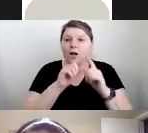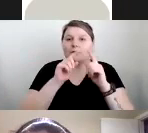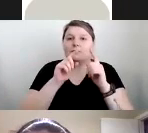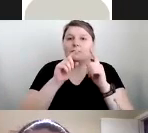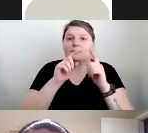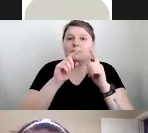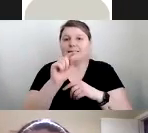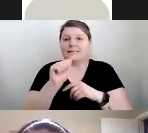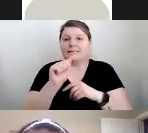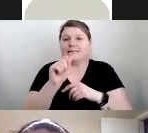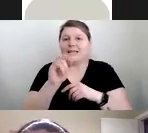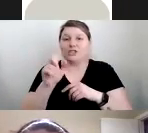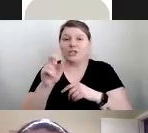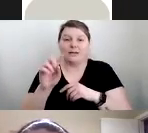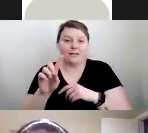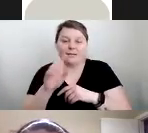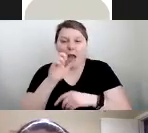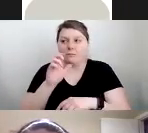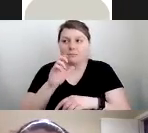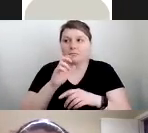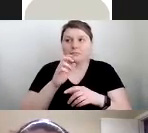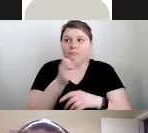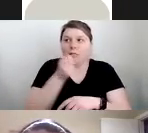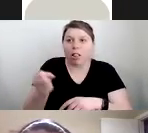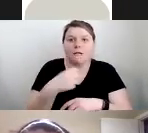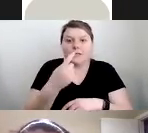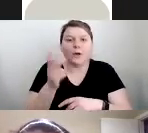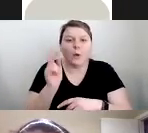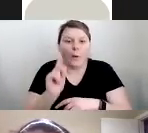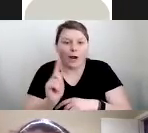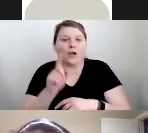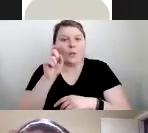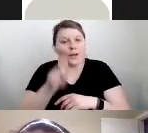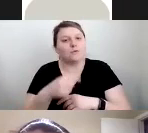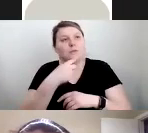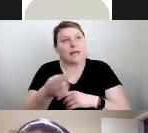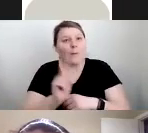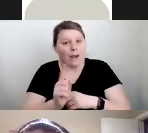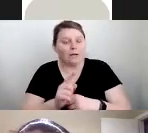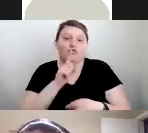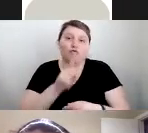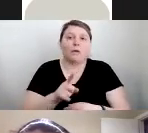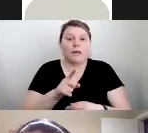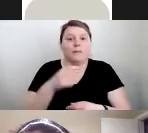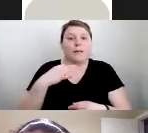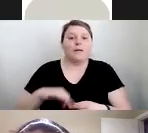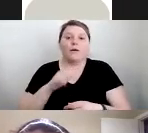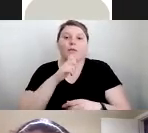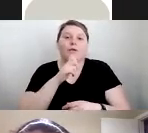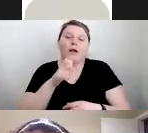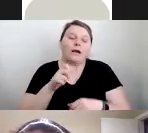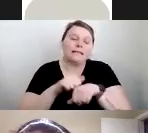to arrange where you go next. So that's a very attractive component of the public health service. Nobody's going to send you to North